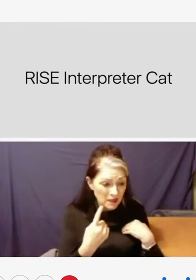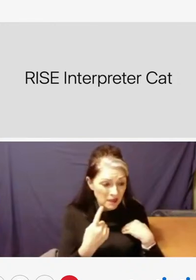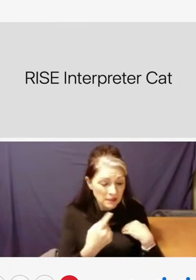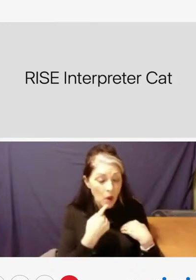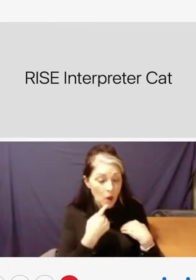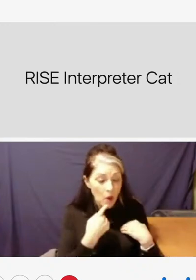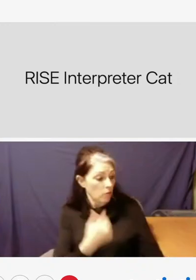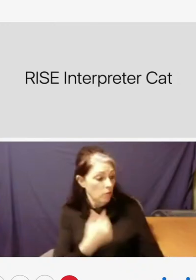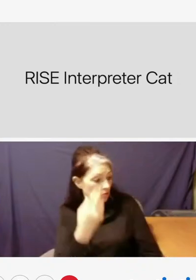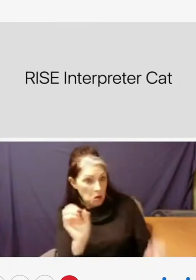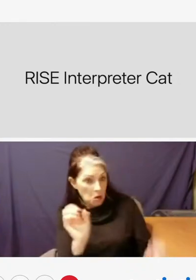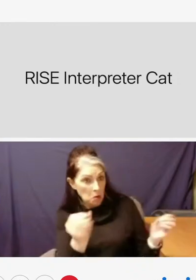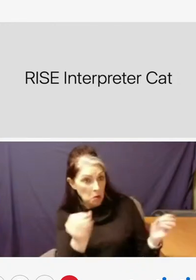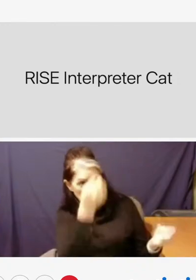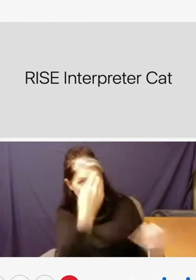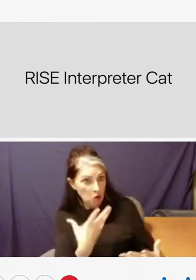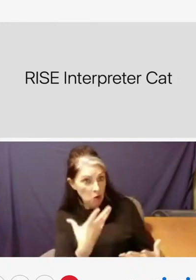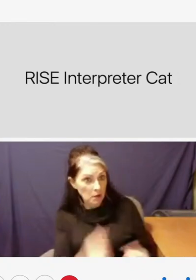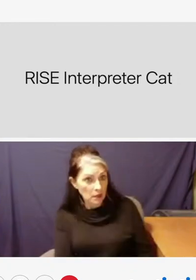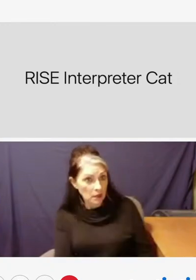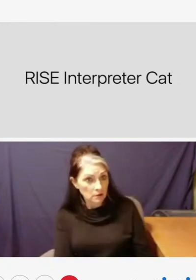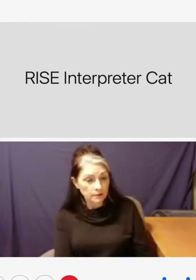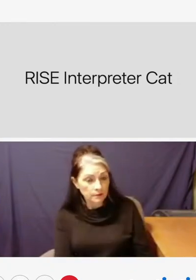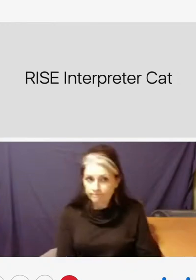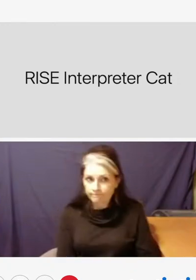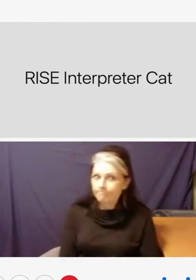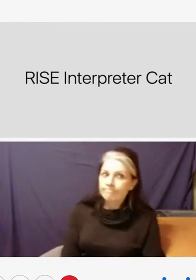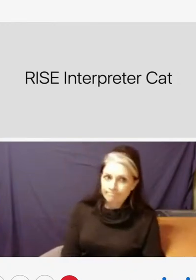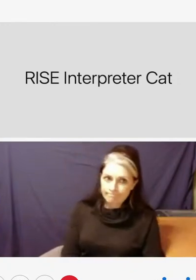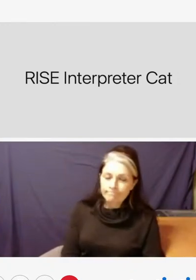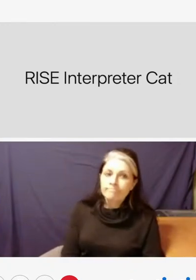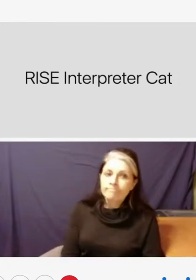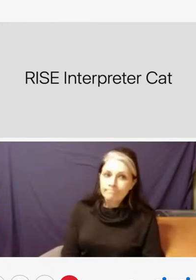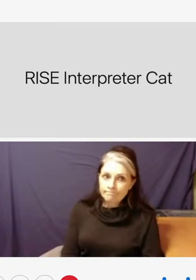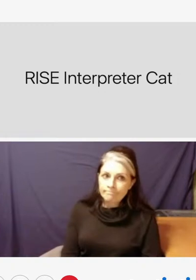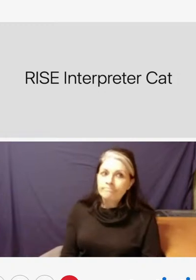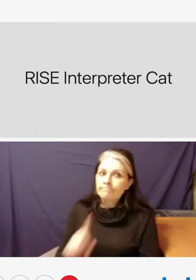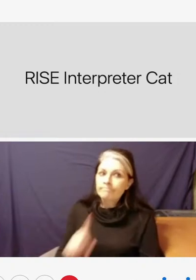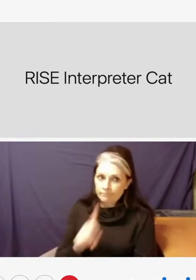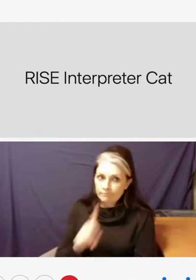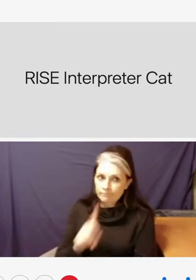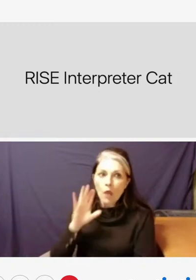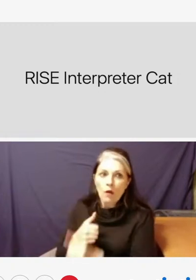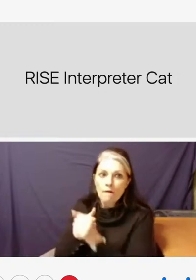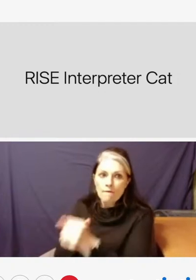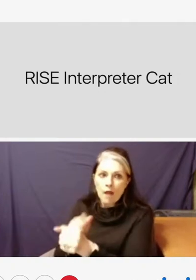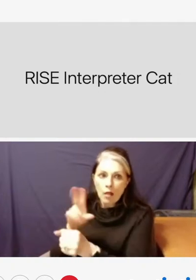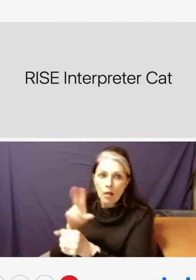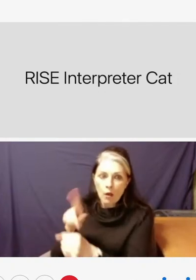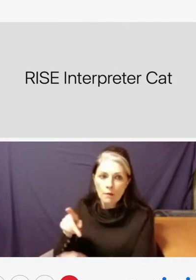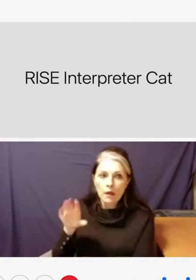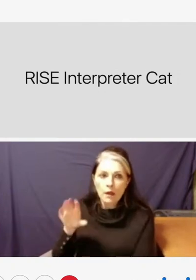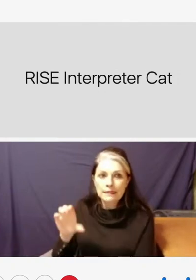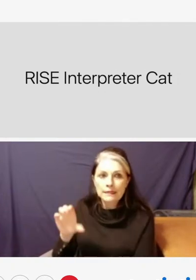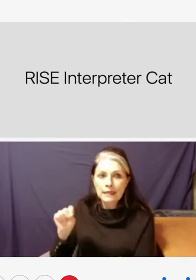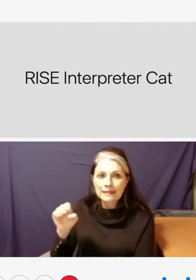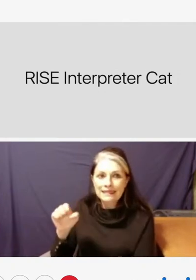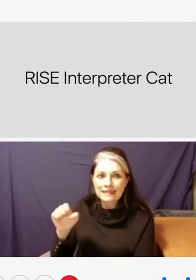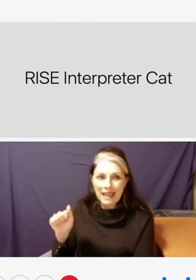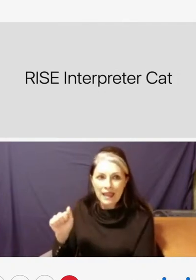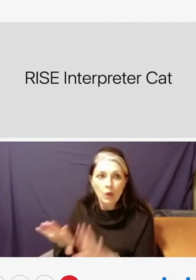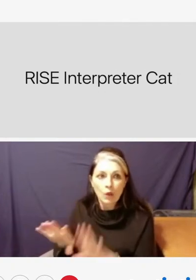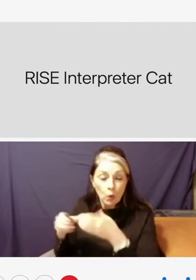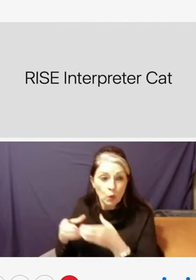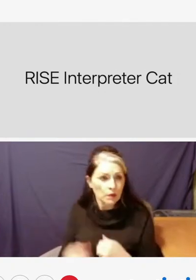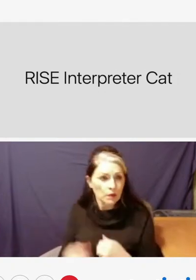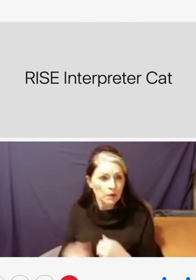yeah absolutely Mr iot I will make sure that I follow up with our csca group and and just thank you in terms